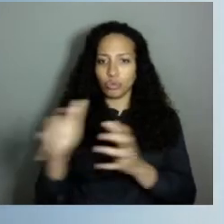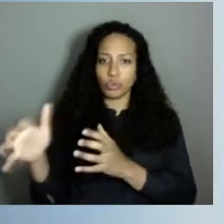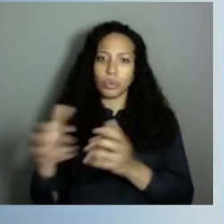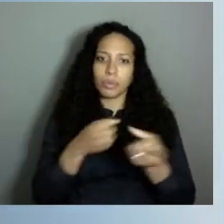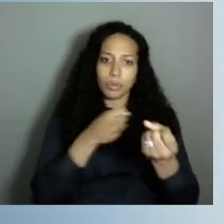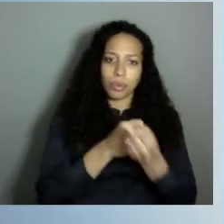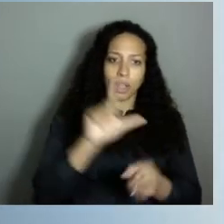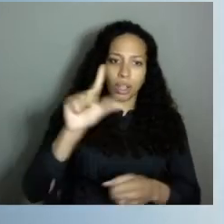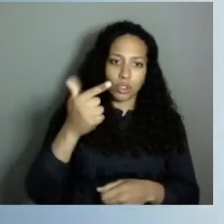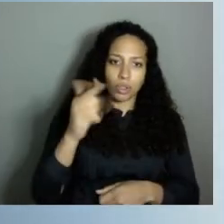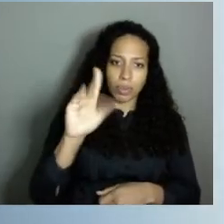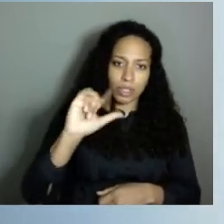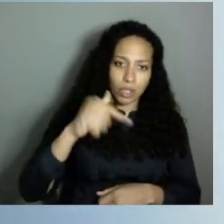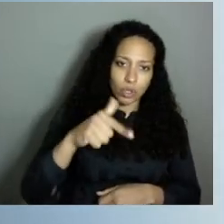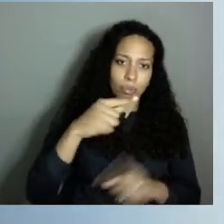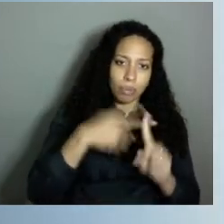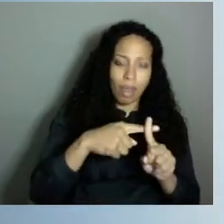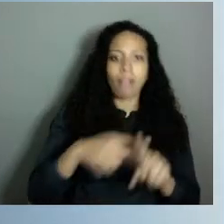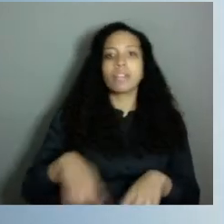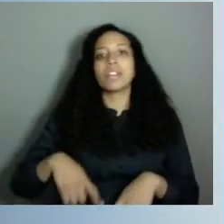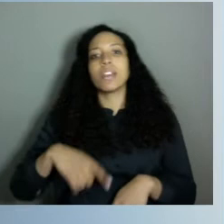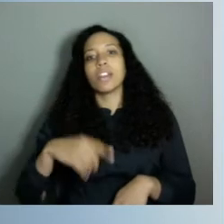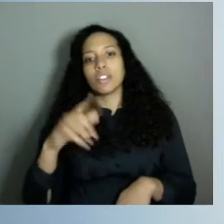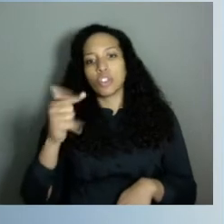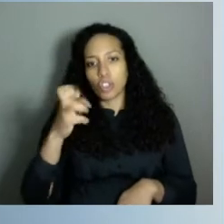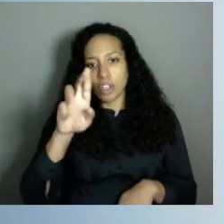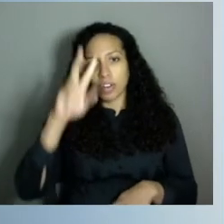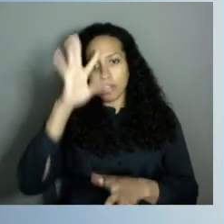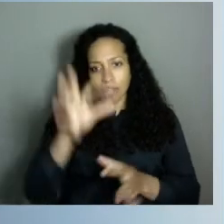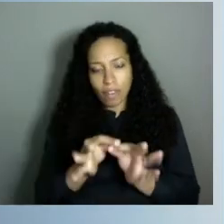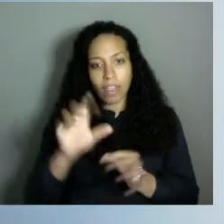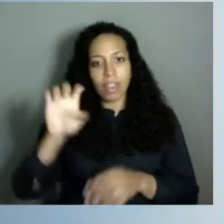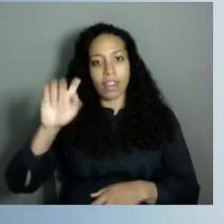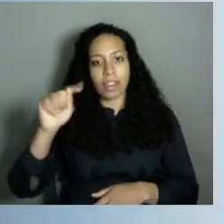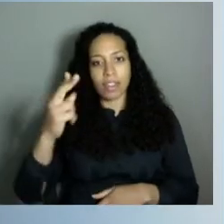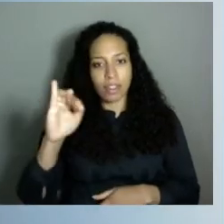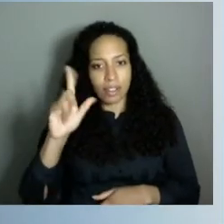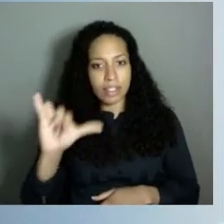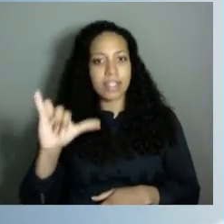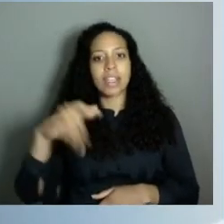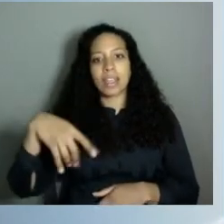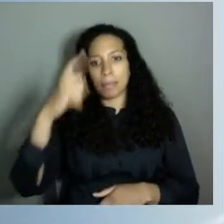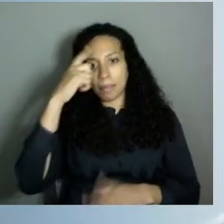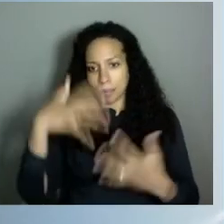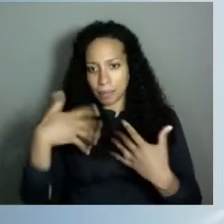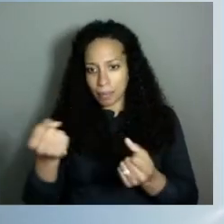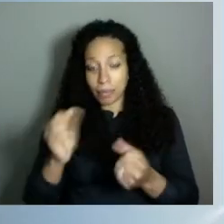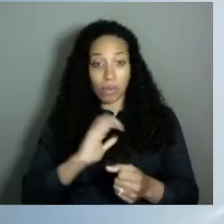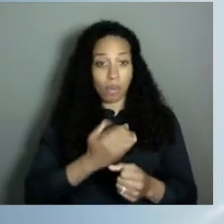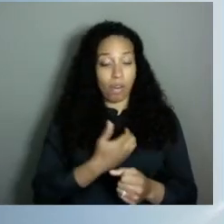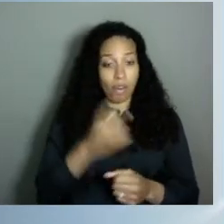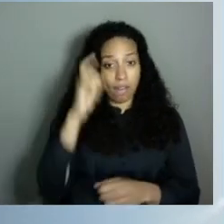gender, faith, military, ethnicity, and mental health. Our philosophy is anchored in recognizing that our